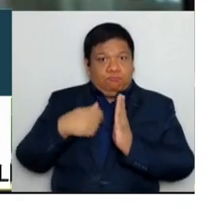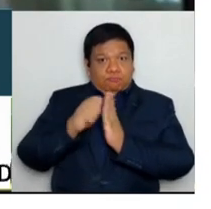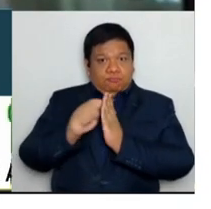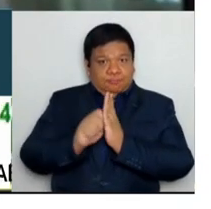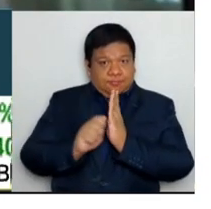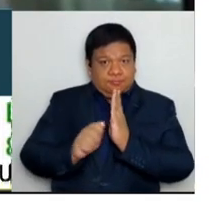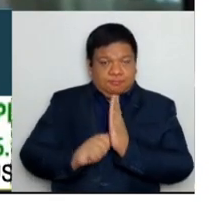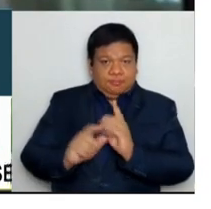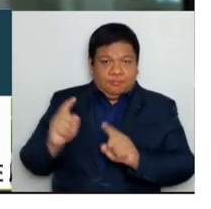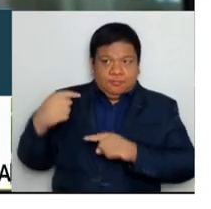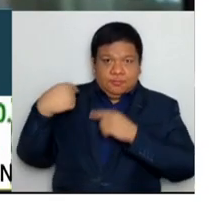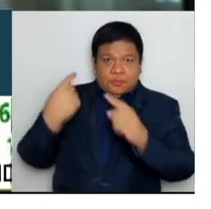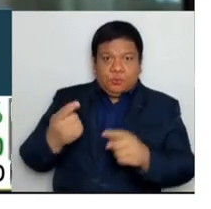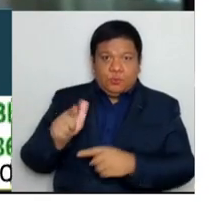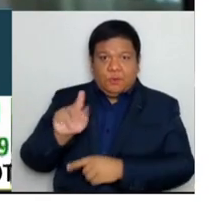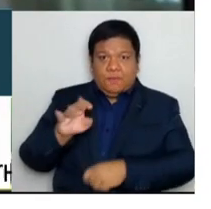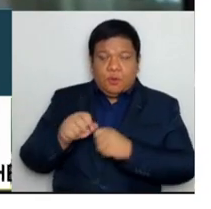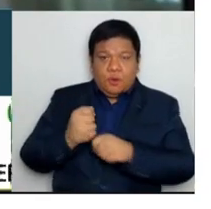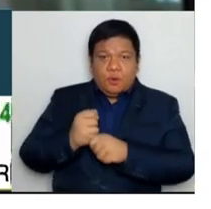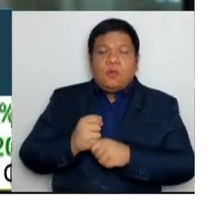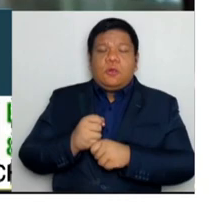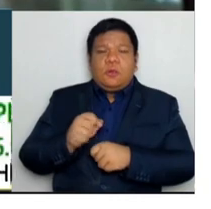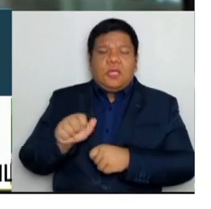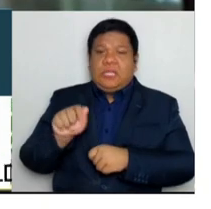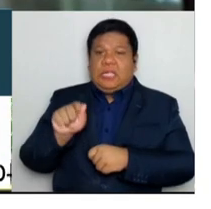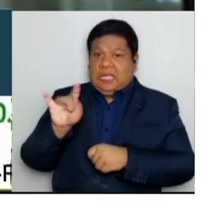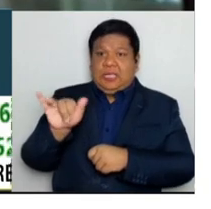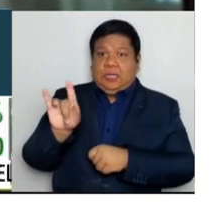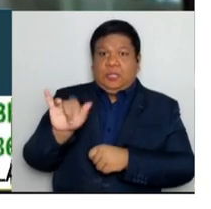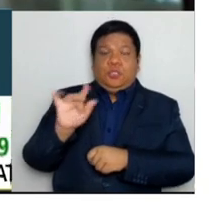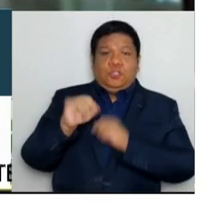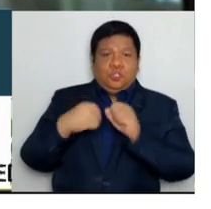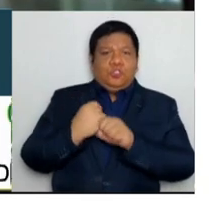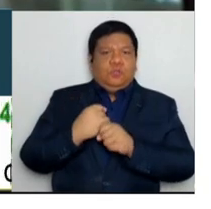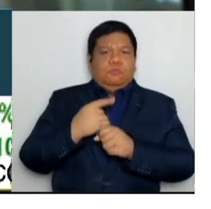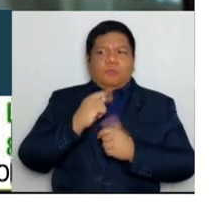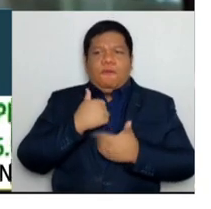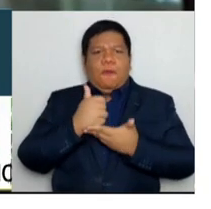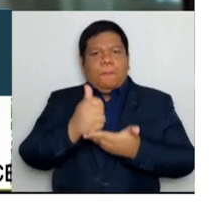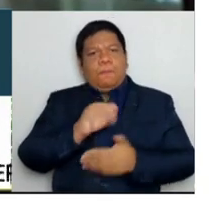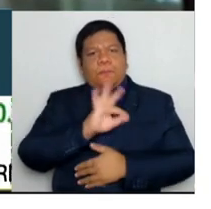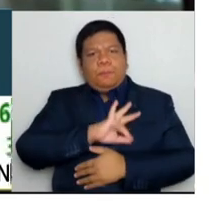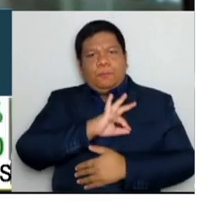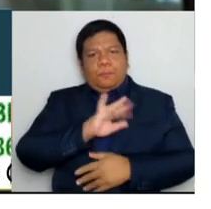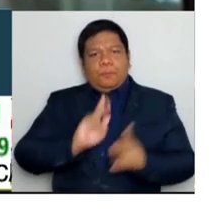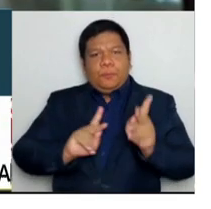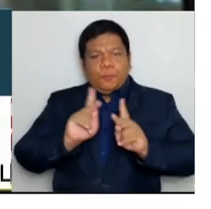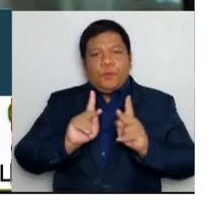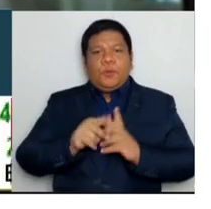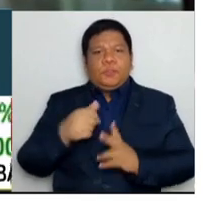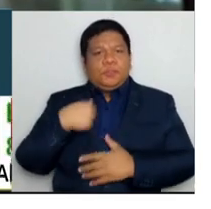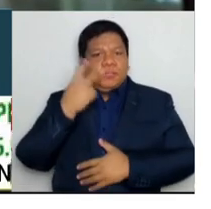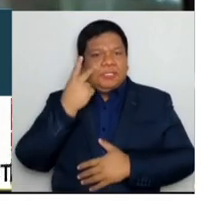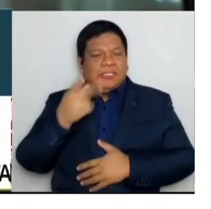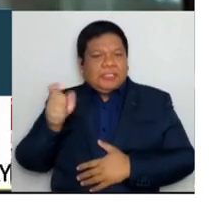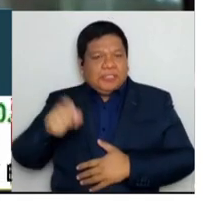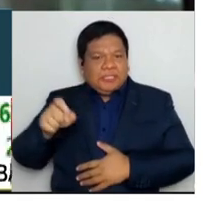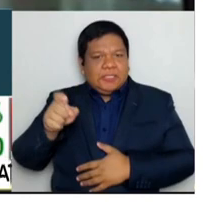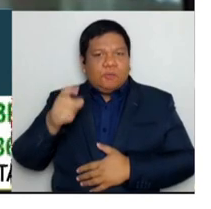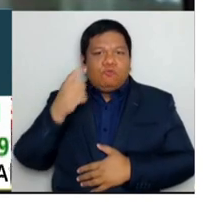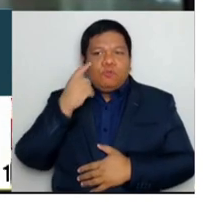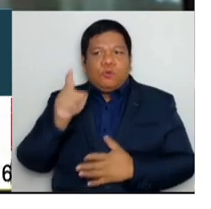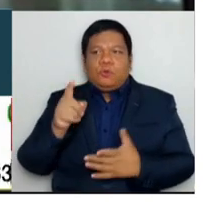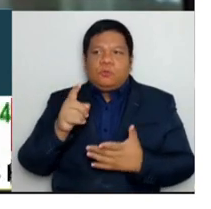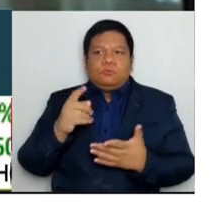actually applicable and benefit the people. I also see the need for a different kind of